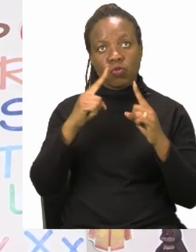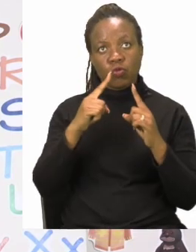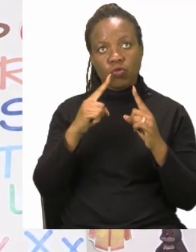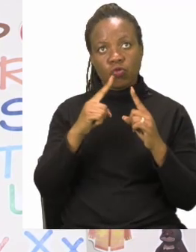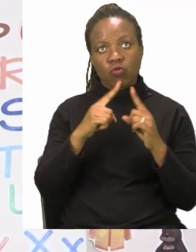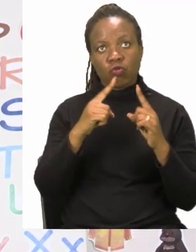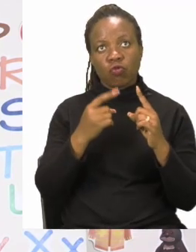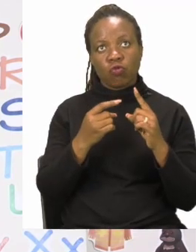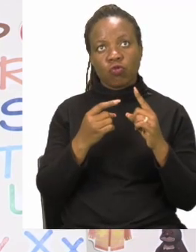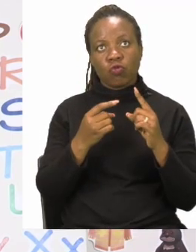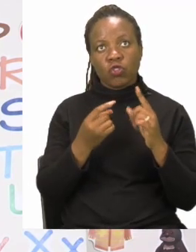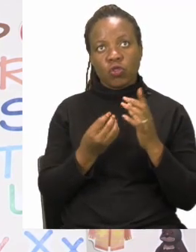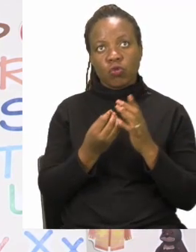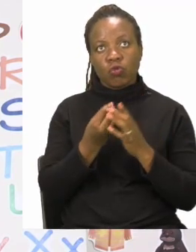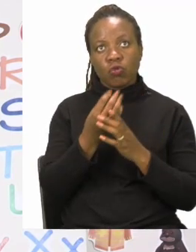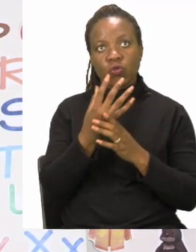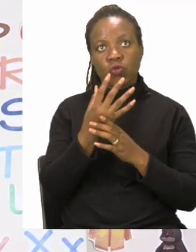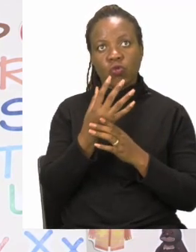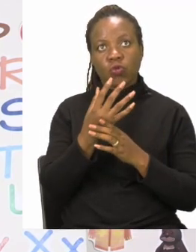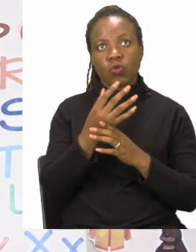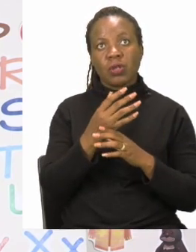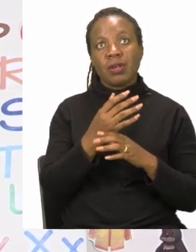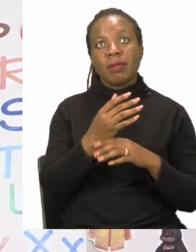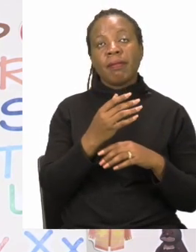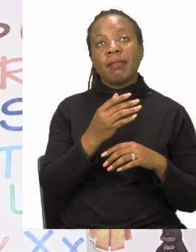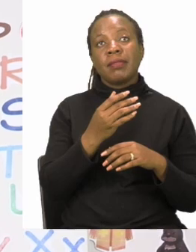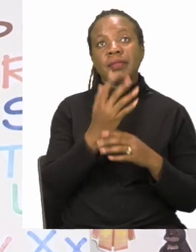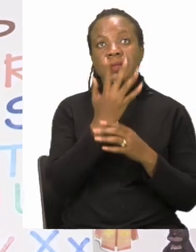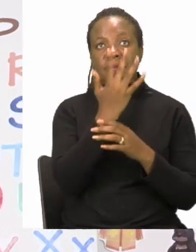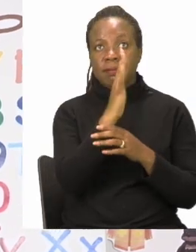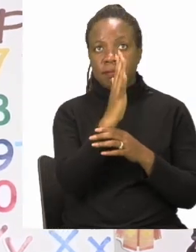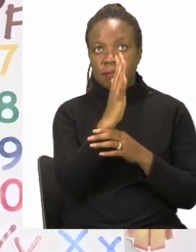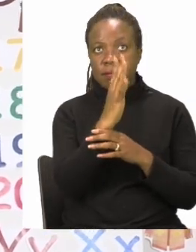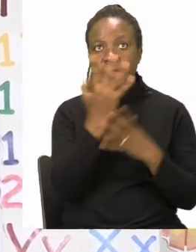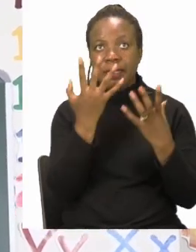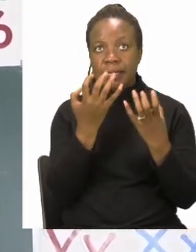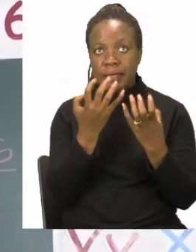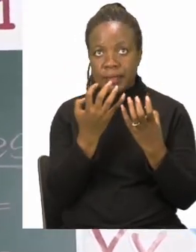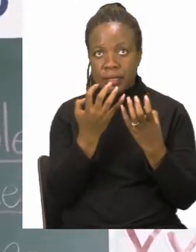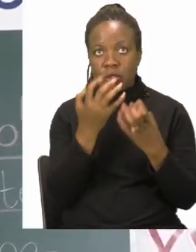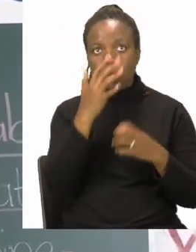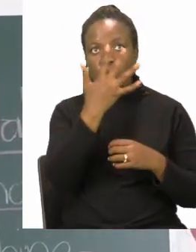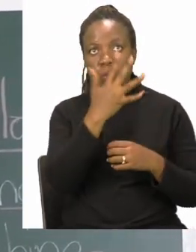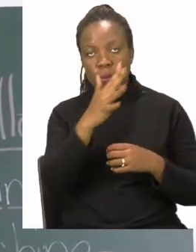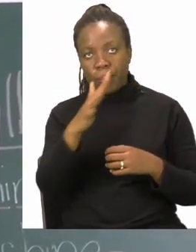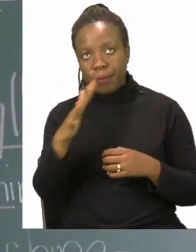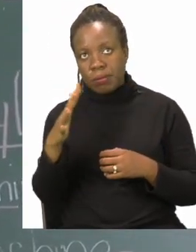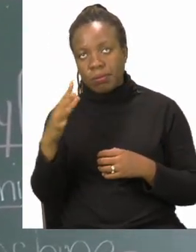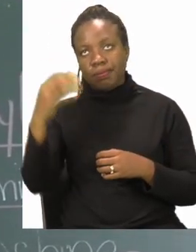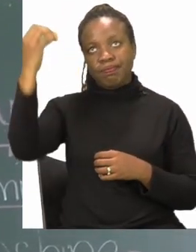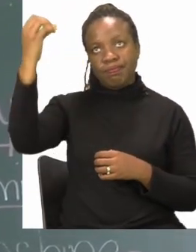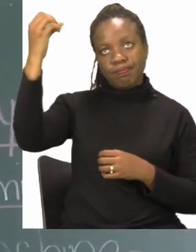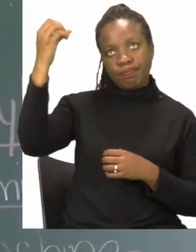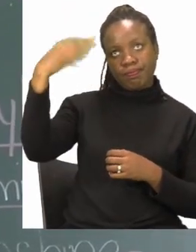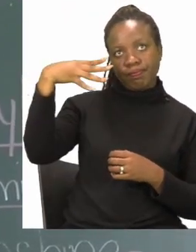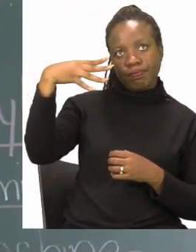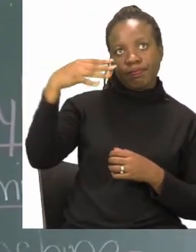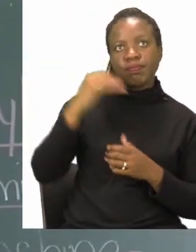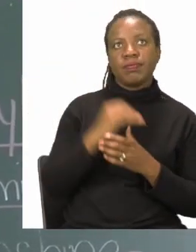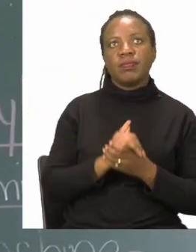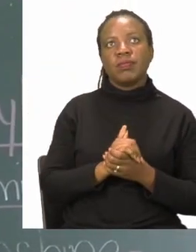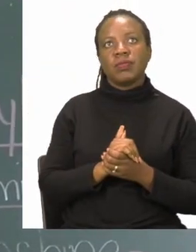grow, a plant needs water and sun.